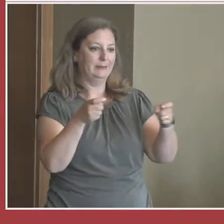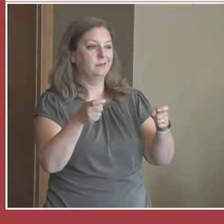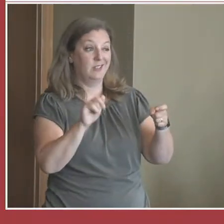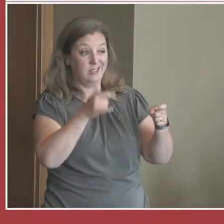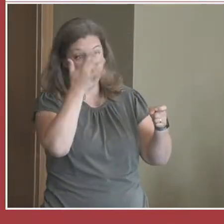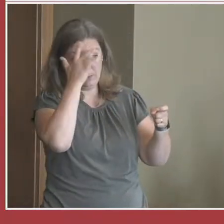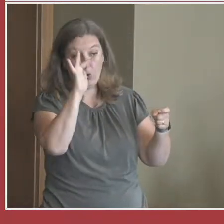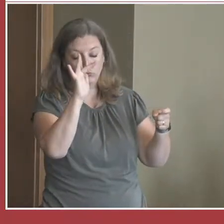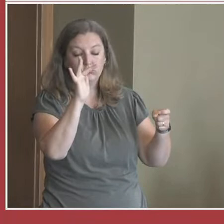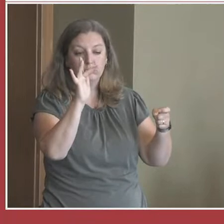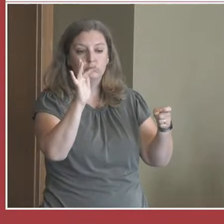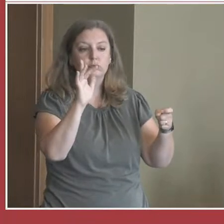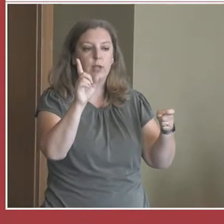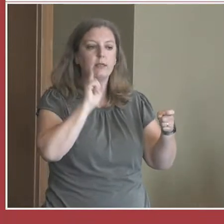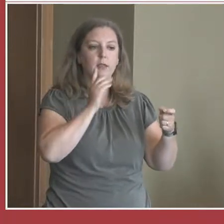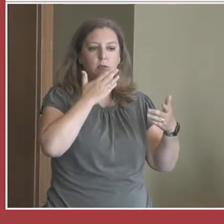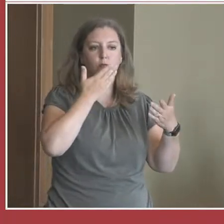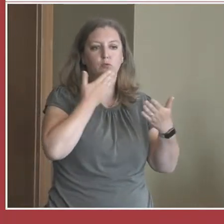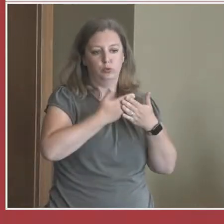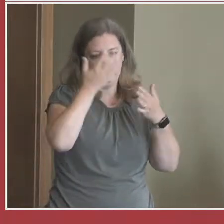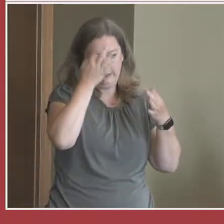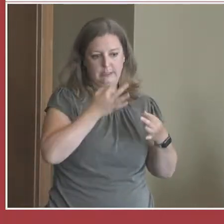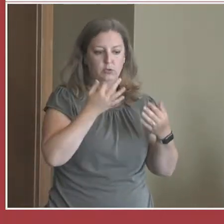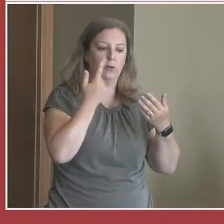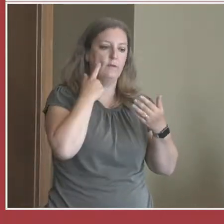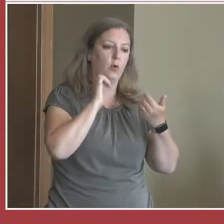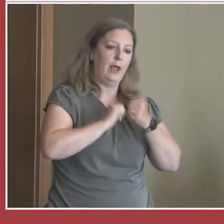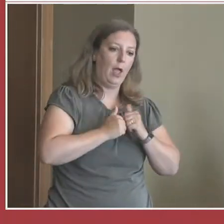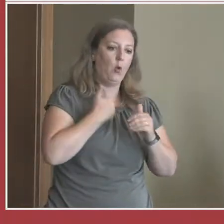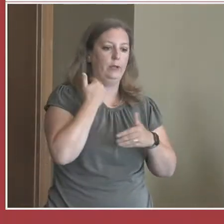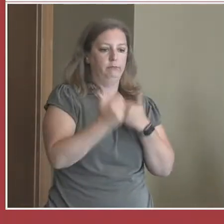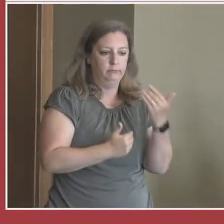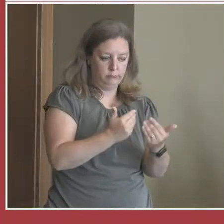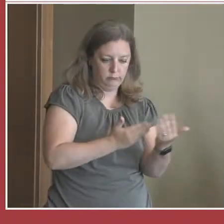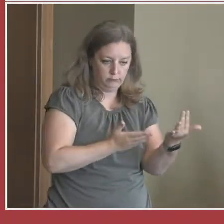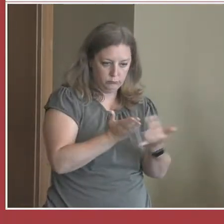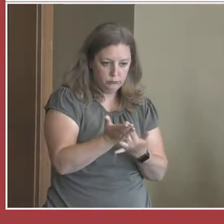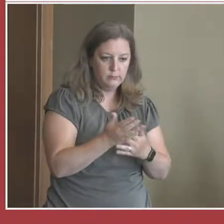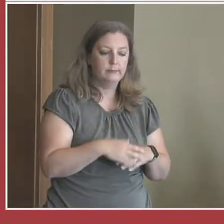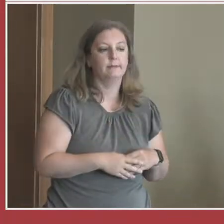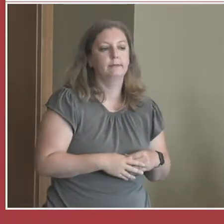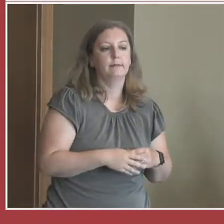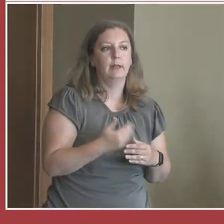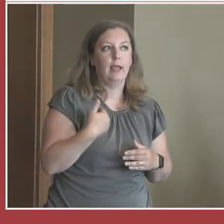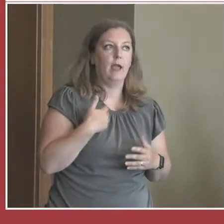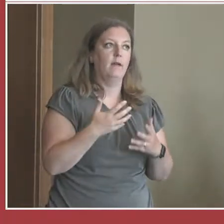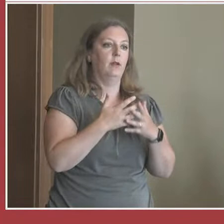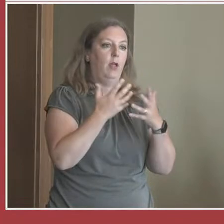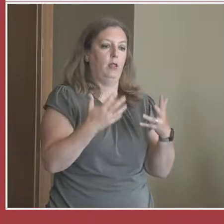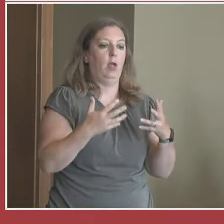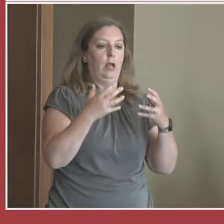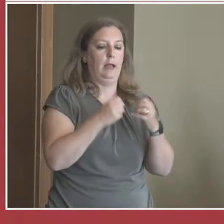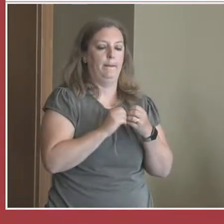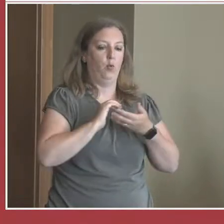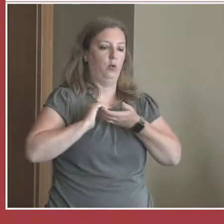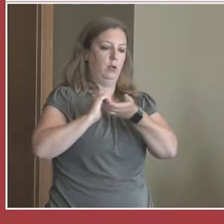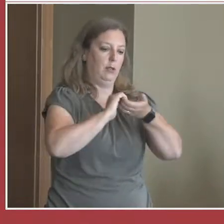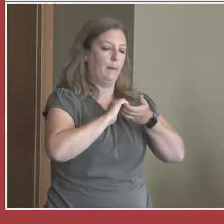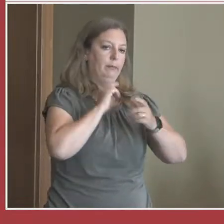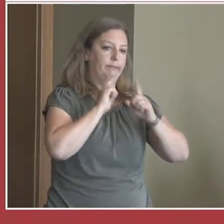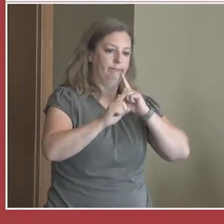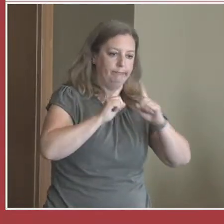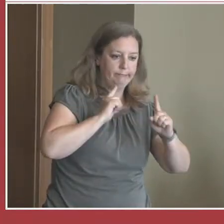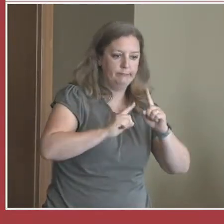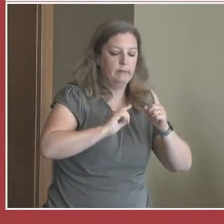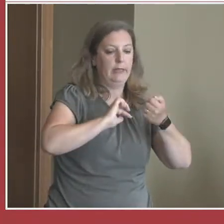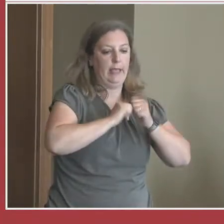smart move, and I think it was the good decision for the way that we're procedurally going forward. So we have a lot more collaborative dialogue